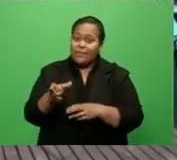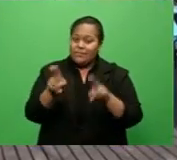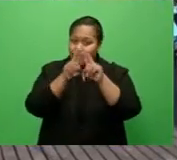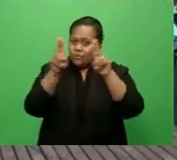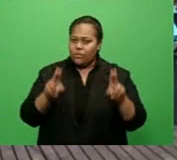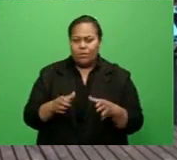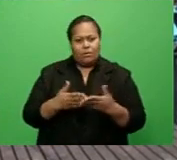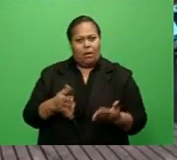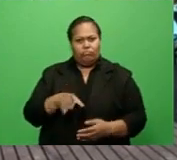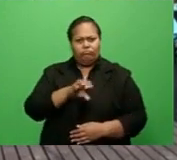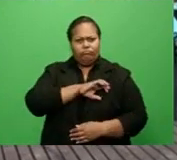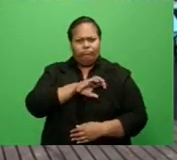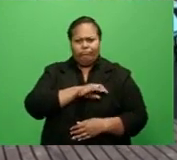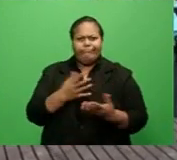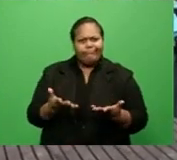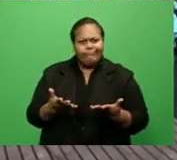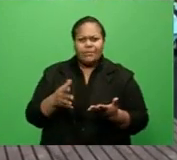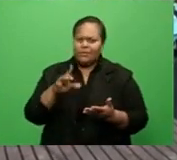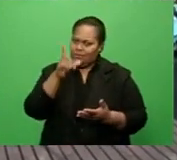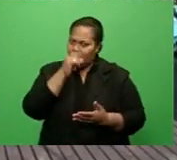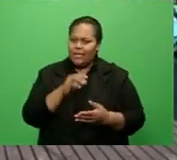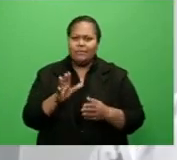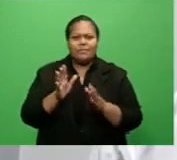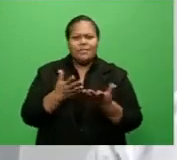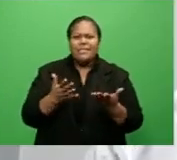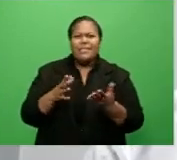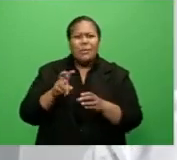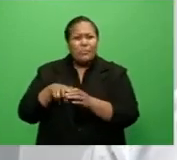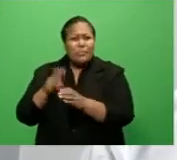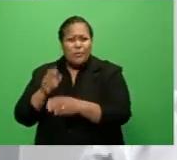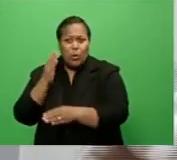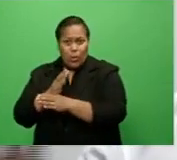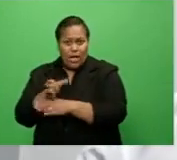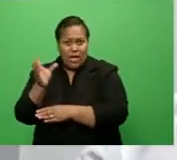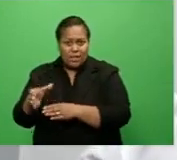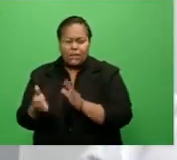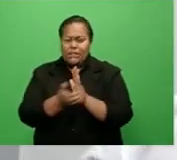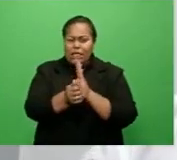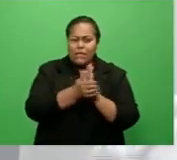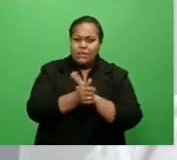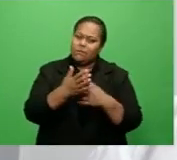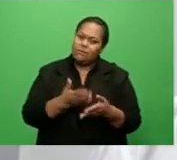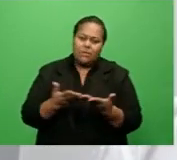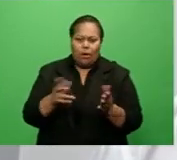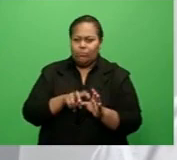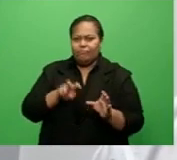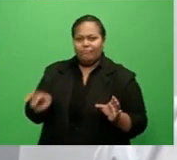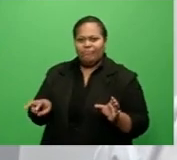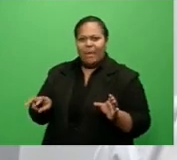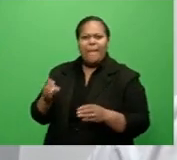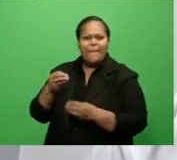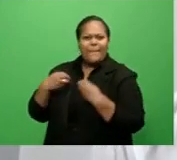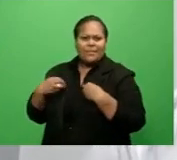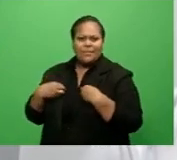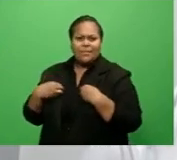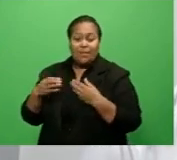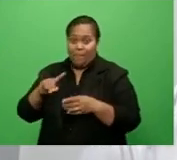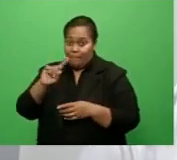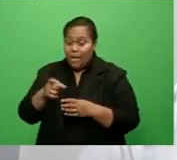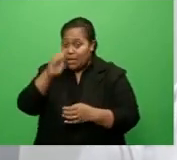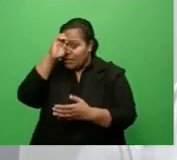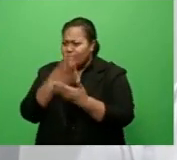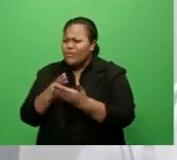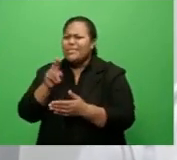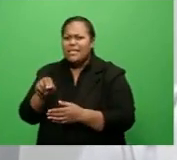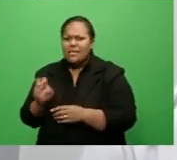track, it may face shortage of skilled workers. Their experience is needed back there. So we are hoping that